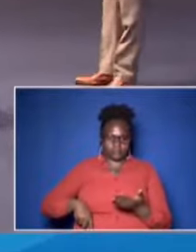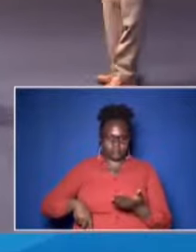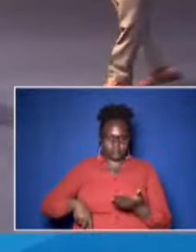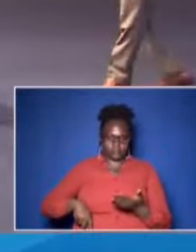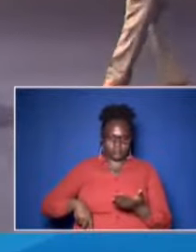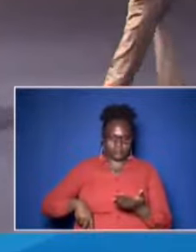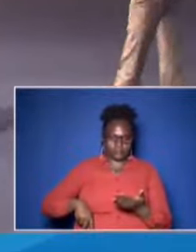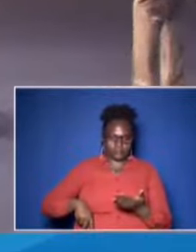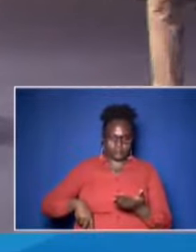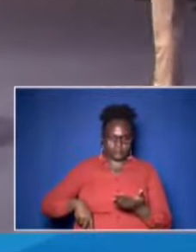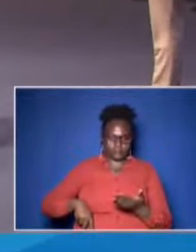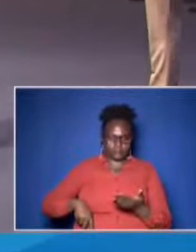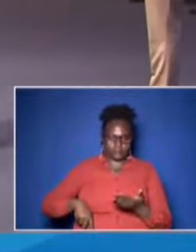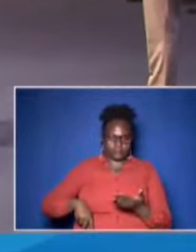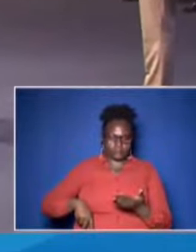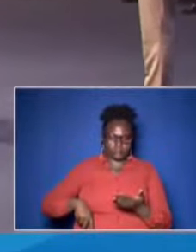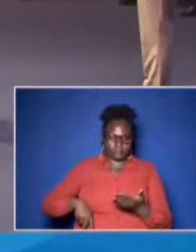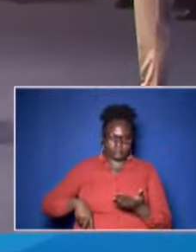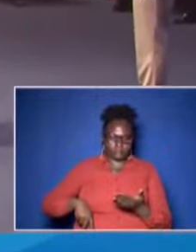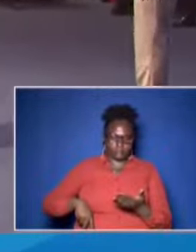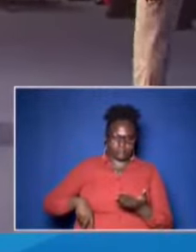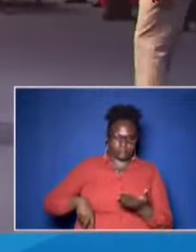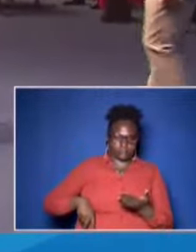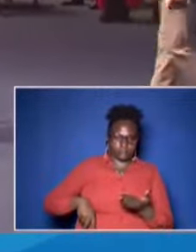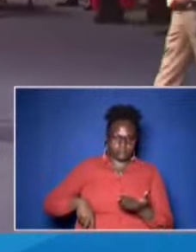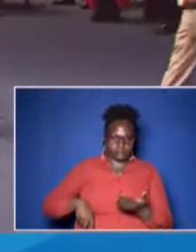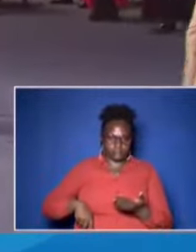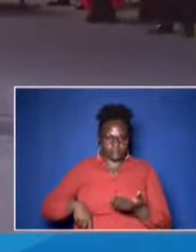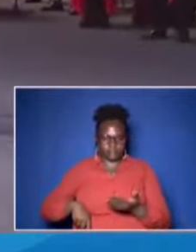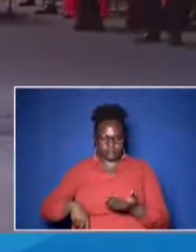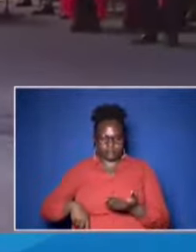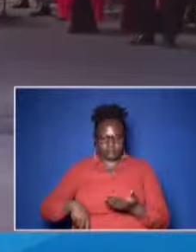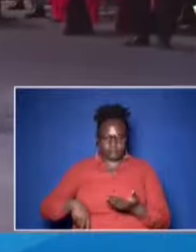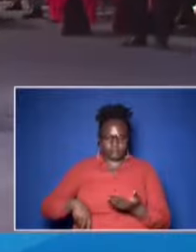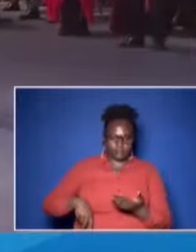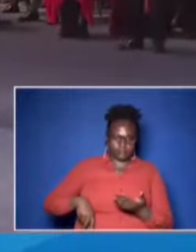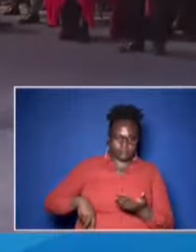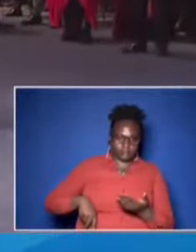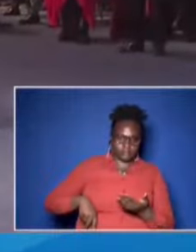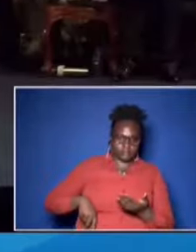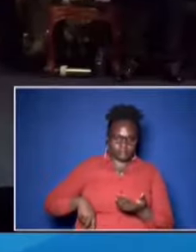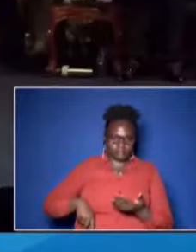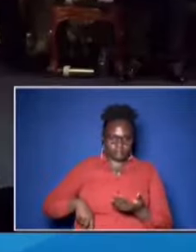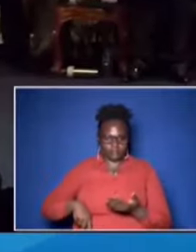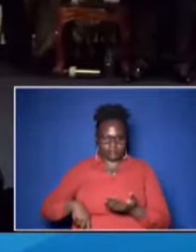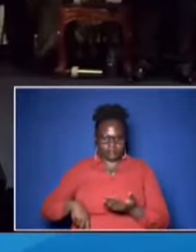pick up the key holy Hool